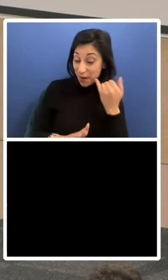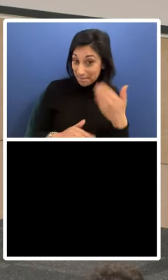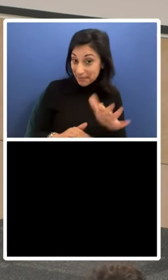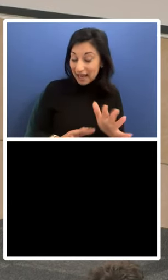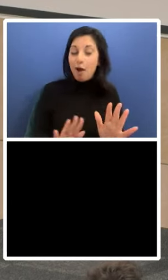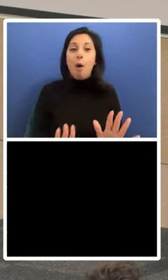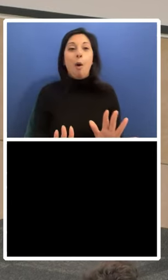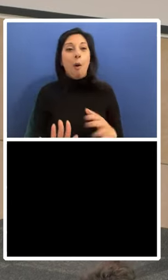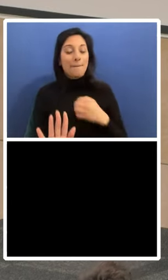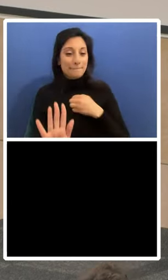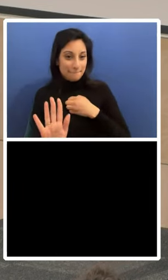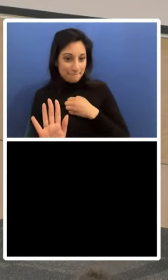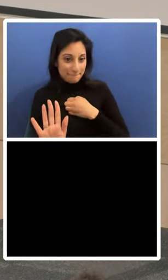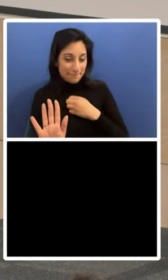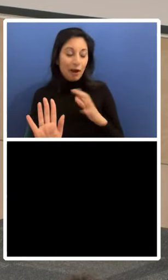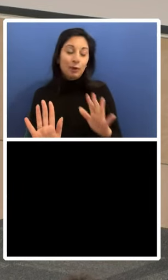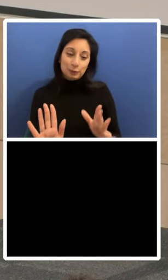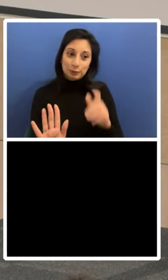You've already sworn. I'm trying to stop that.